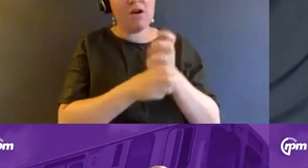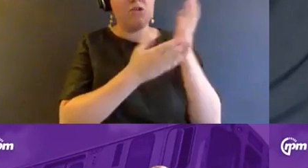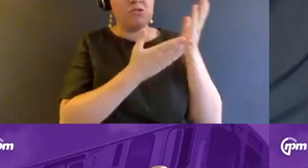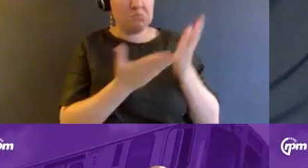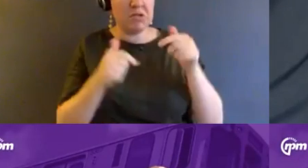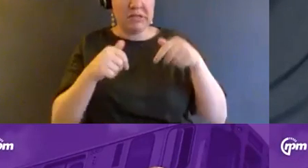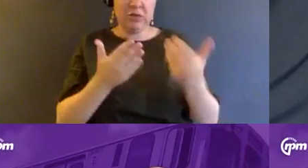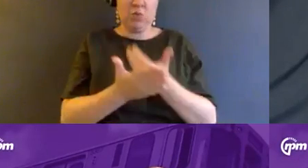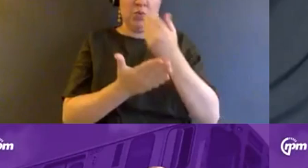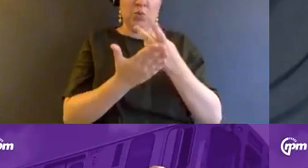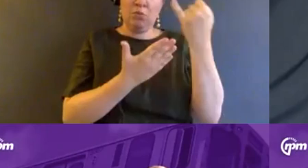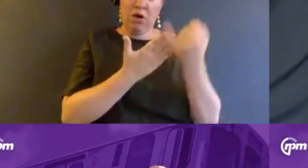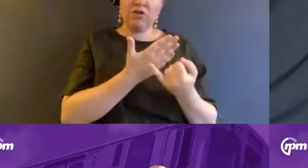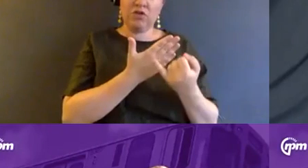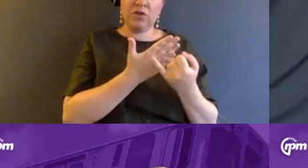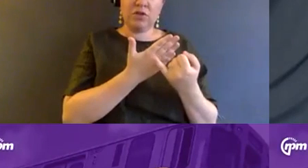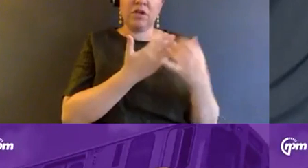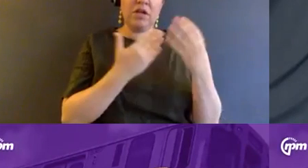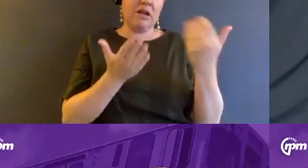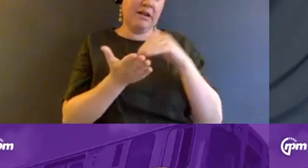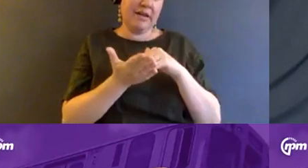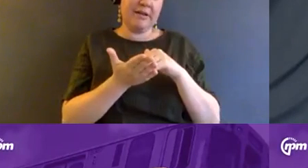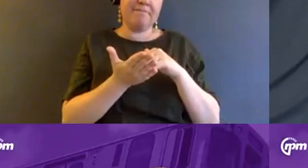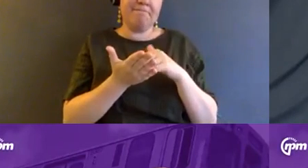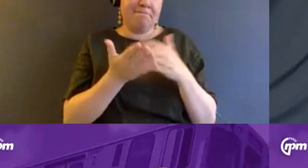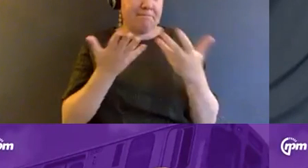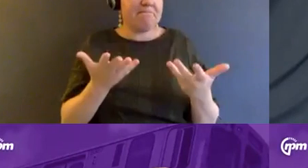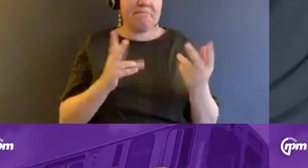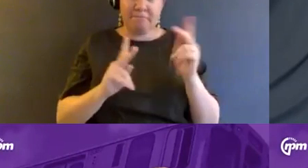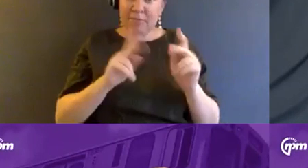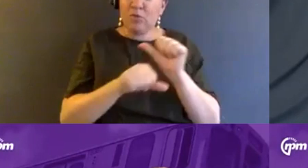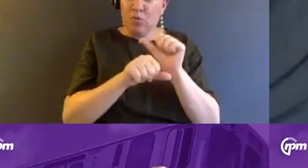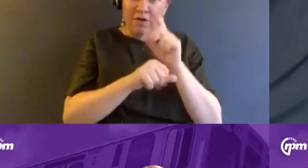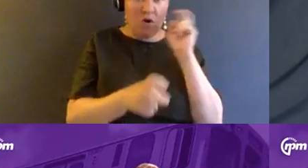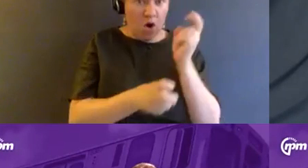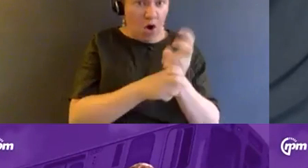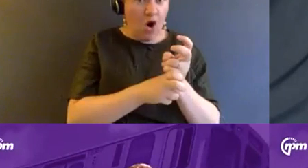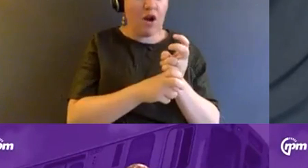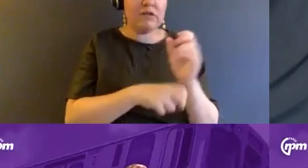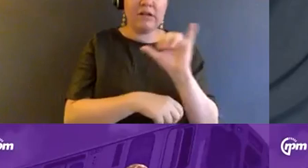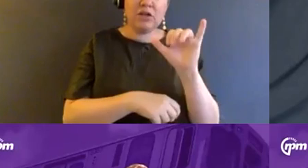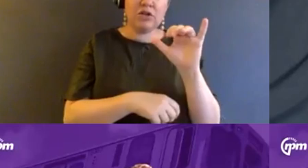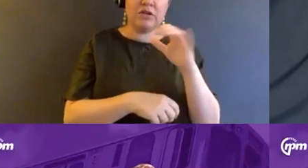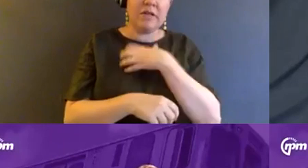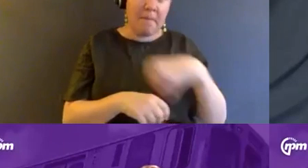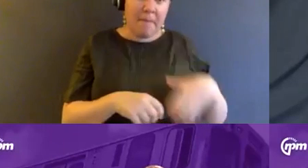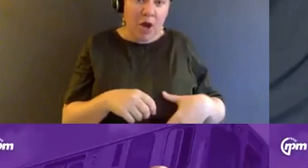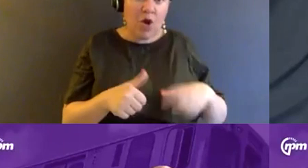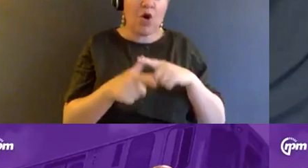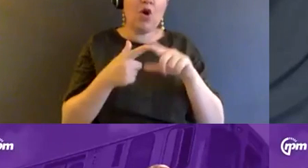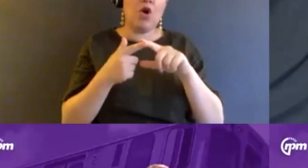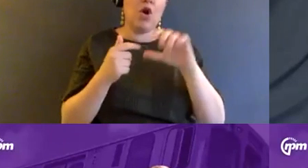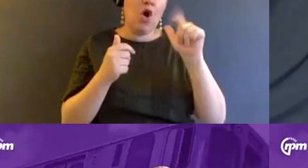project. Again, no one worked harder than your alderman, the mayor of the city of Chicago, as well